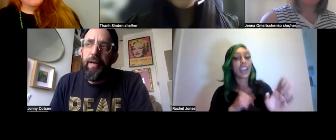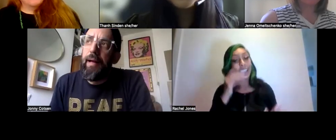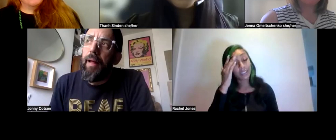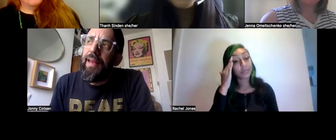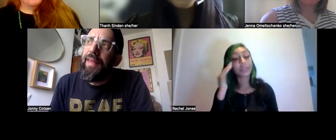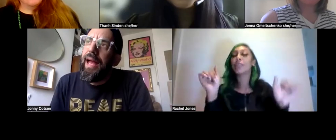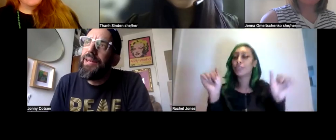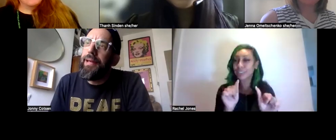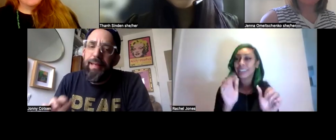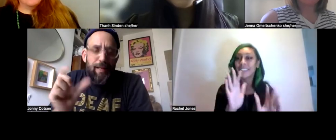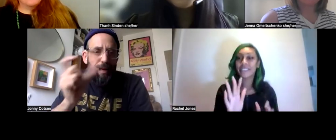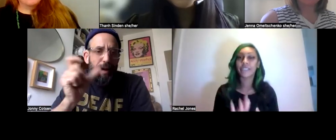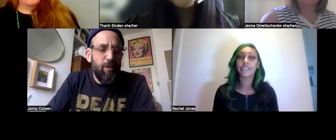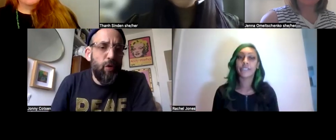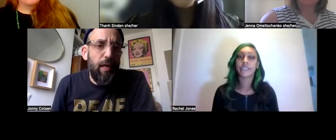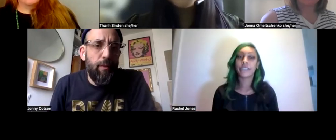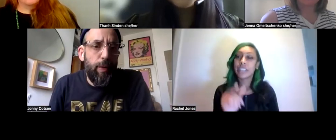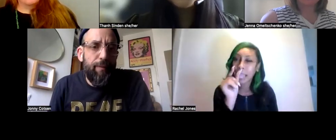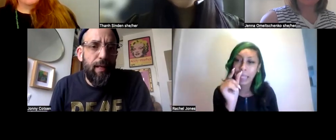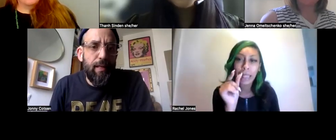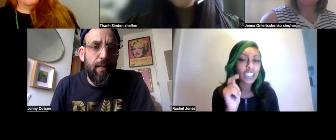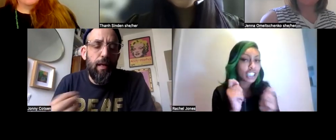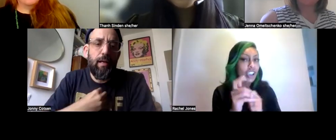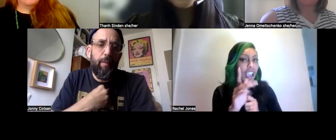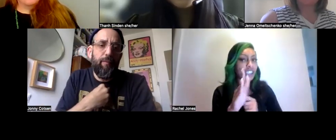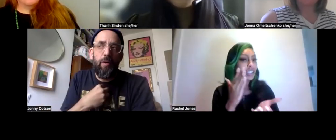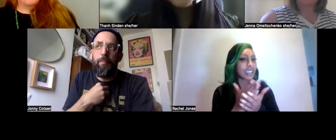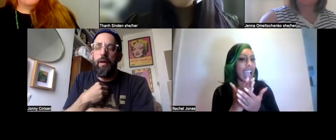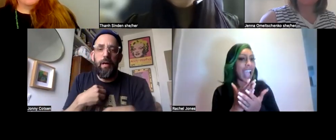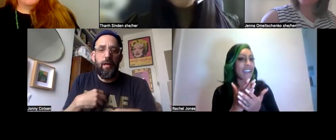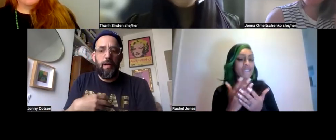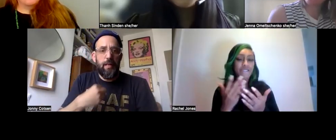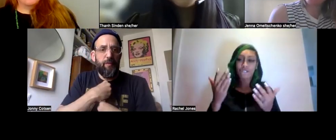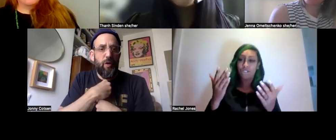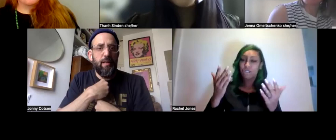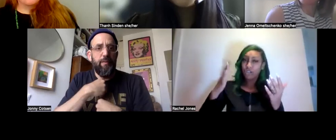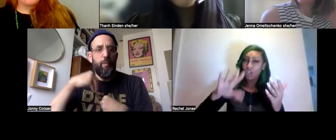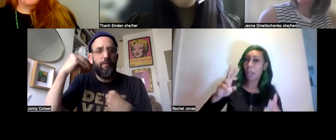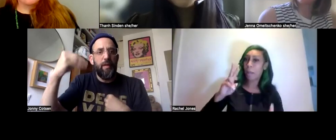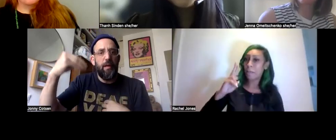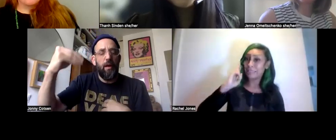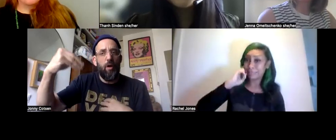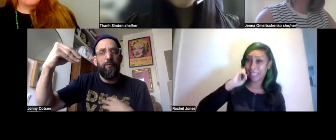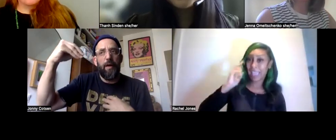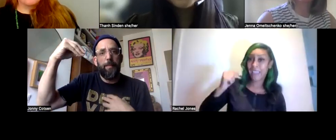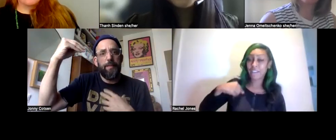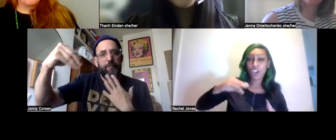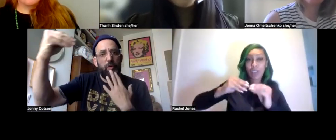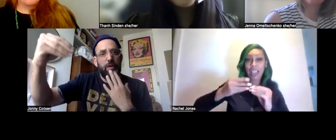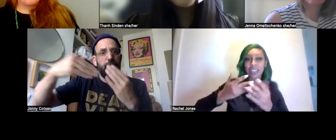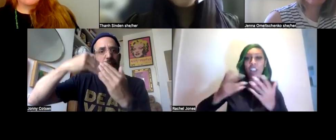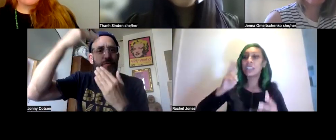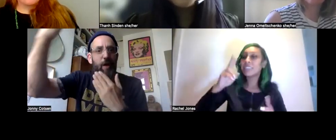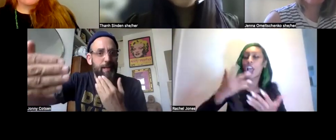Very briefly, I think there had been a little change. We definitely seen, coming from a deaf creative, we've seen a lot of